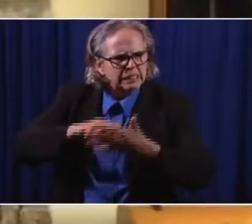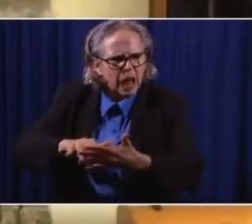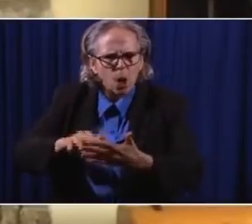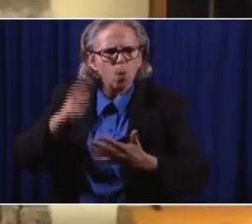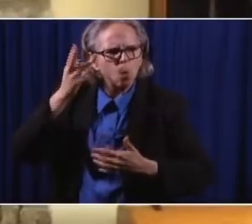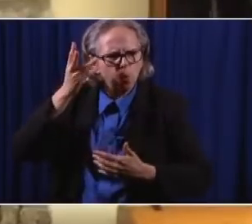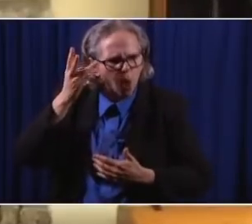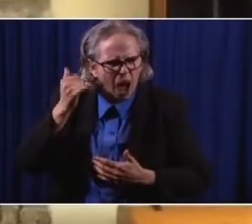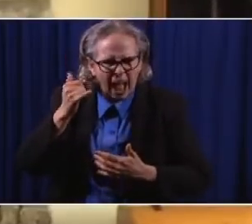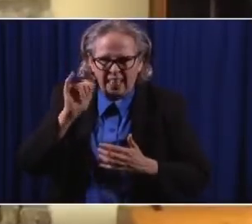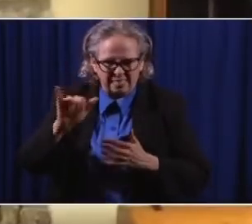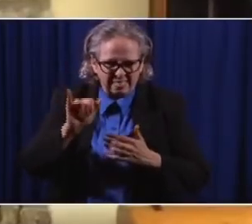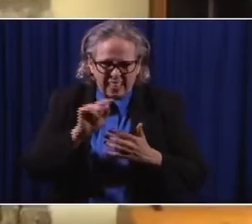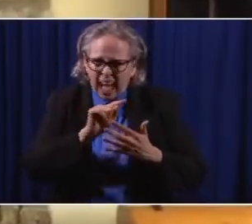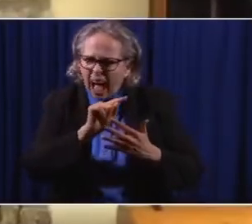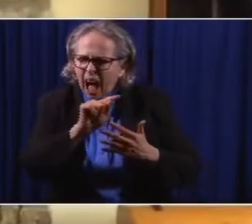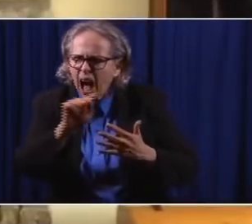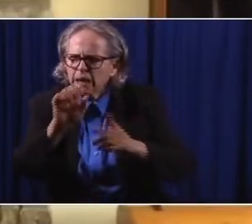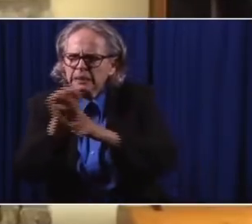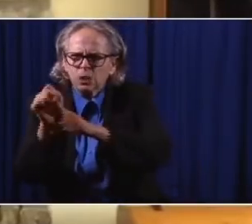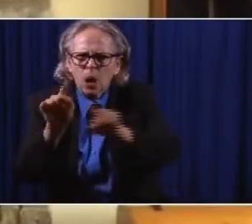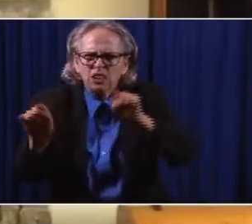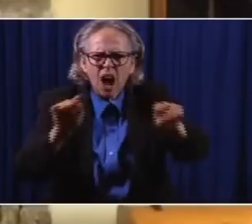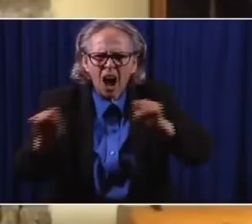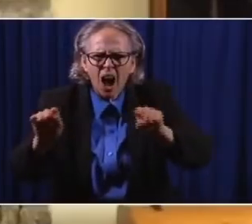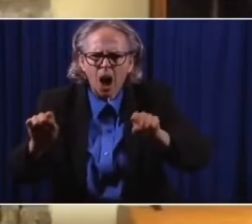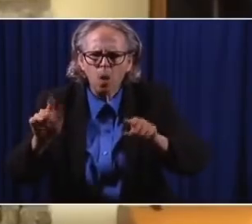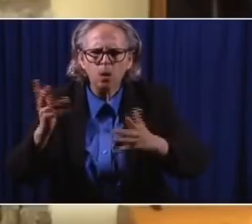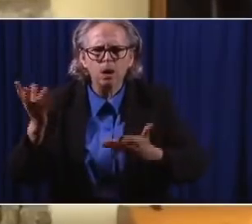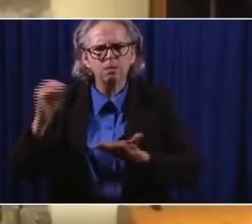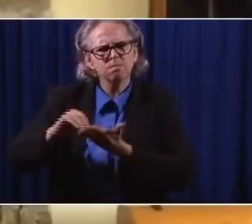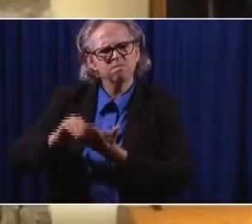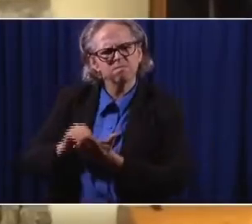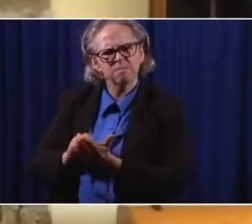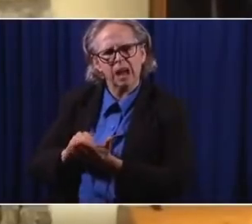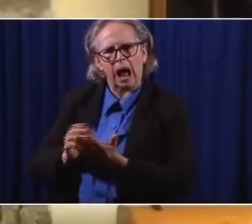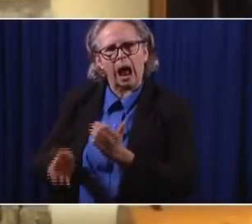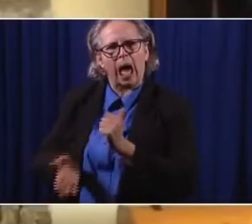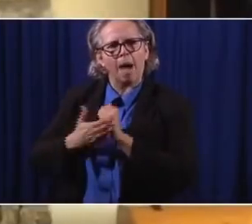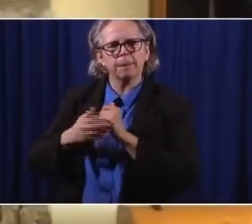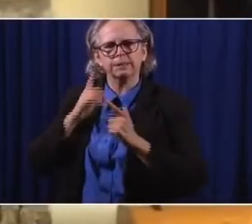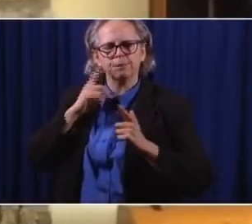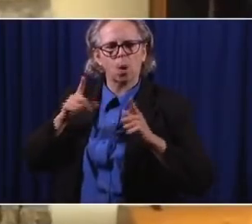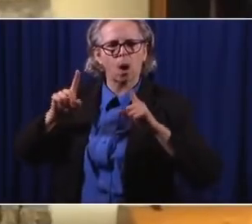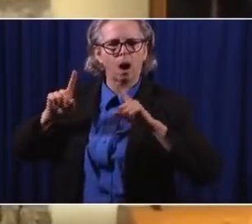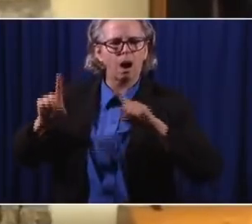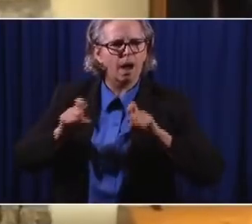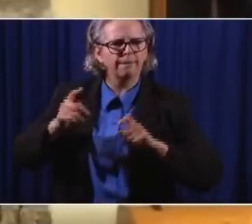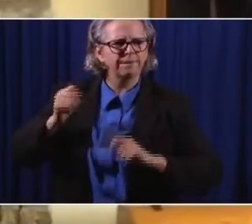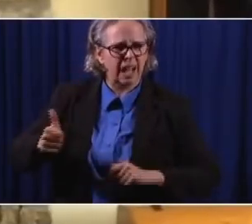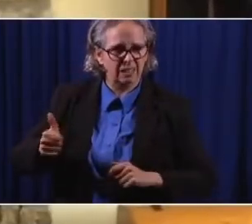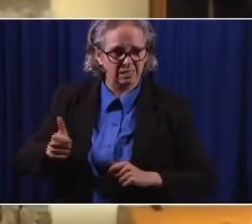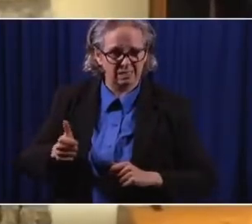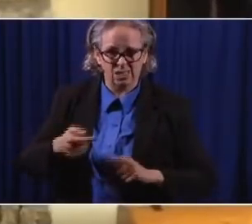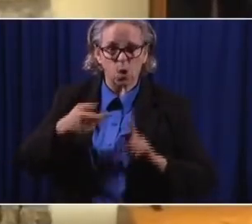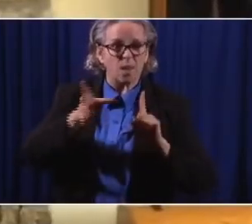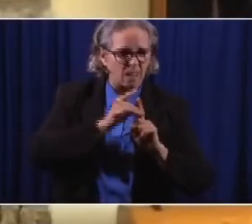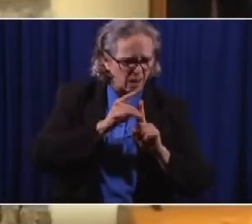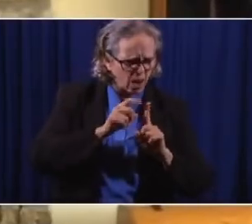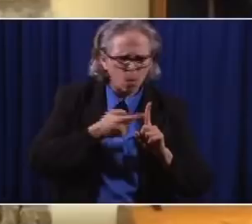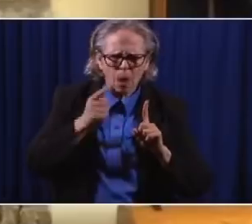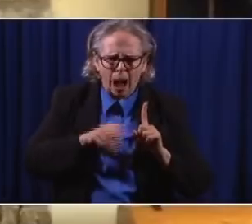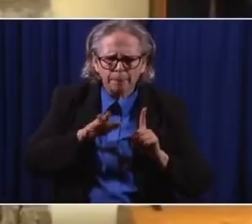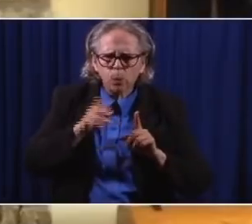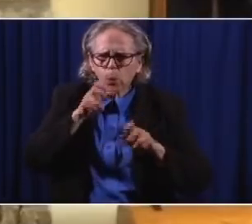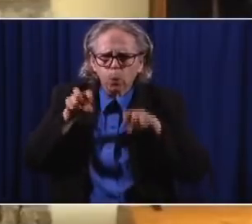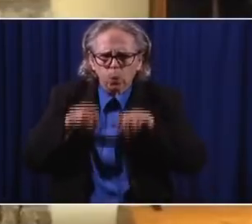with new quick tests, we're going to allow that student who is close to the other student to